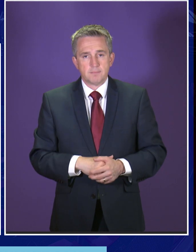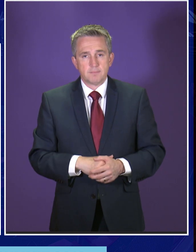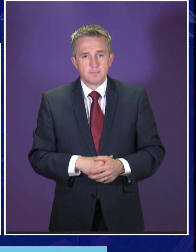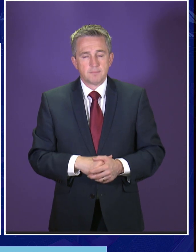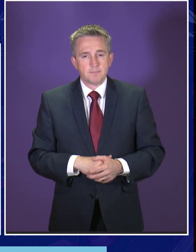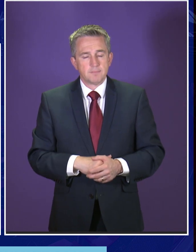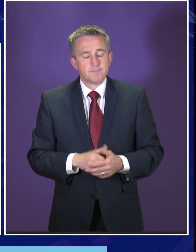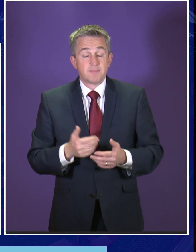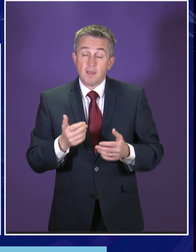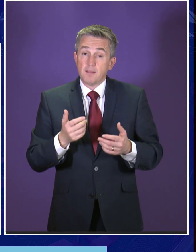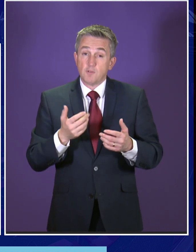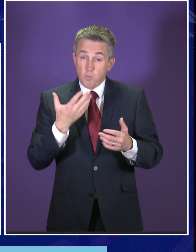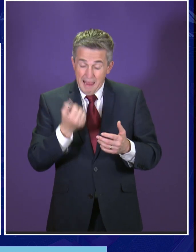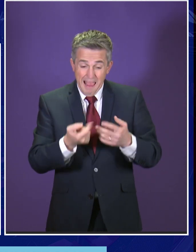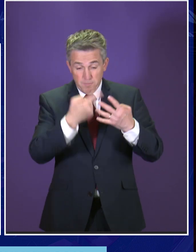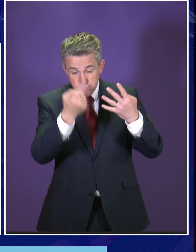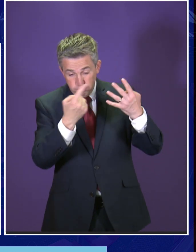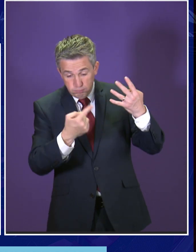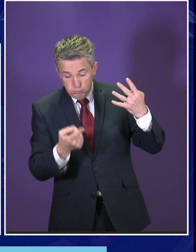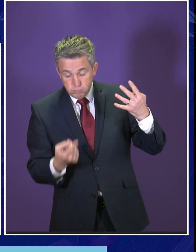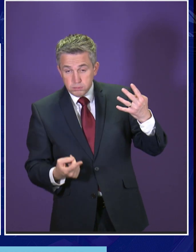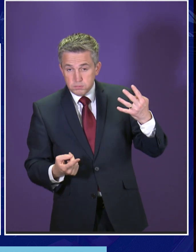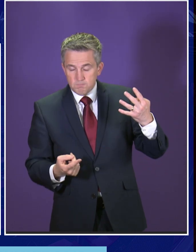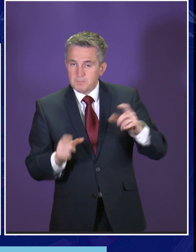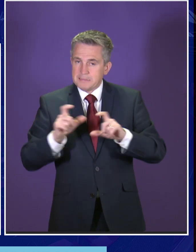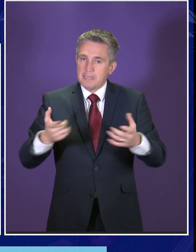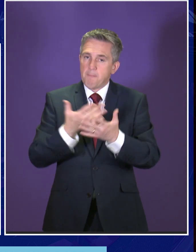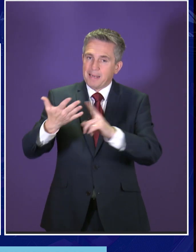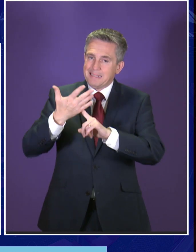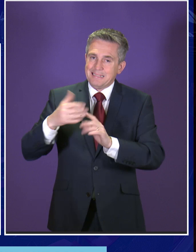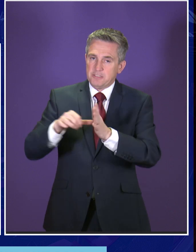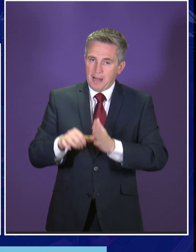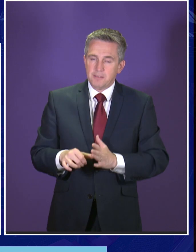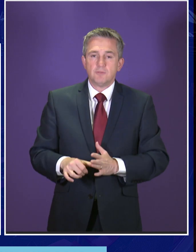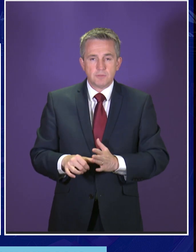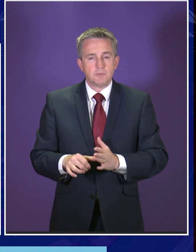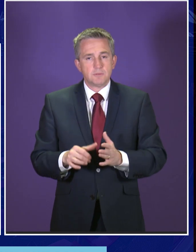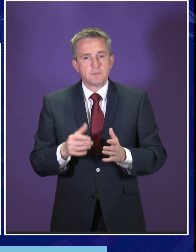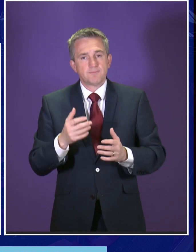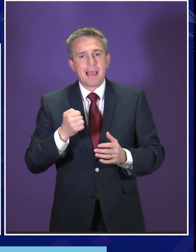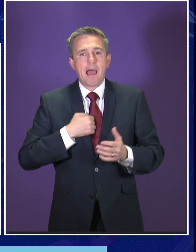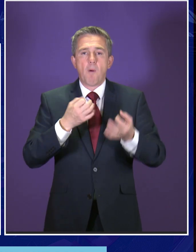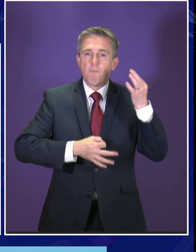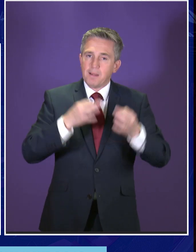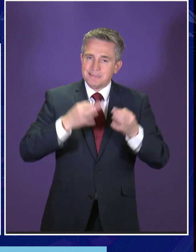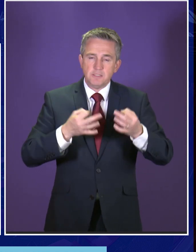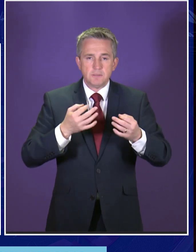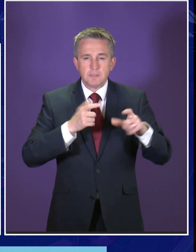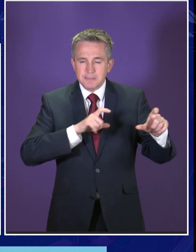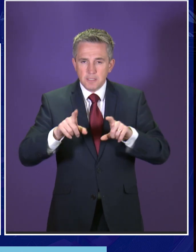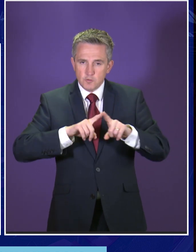all this, we have some challenges. The challenges actually facing policymakers in the foregoing areas